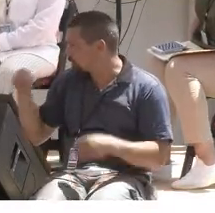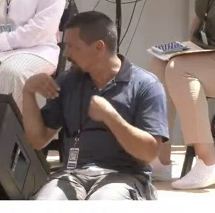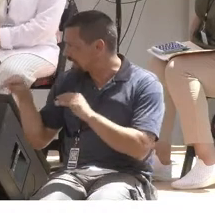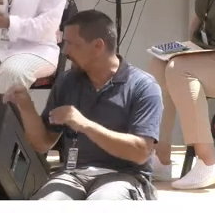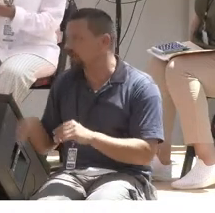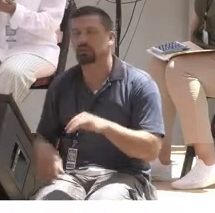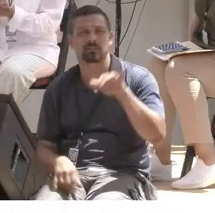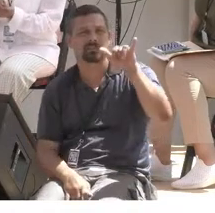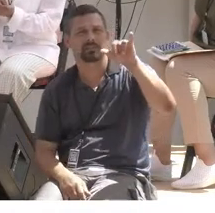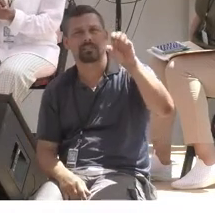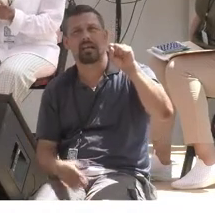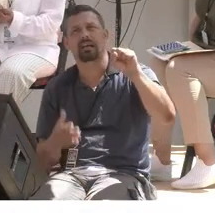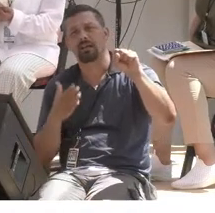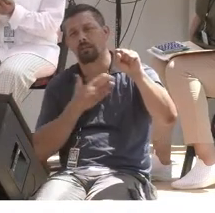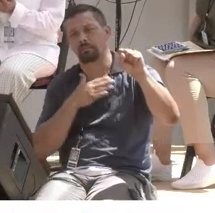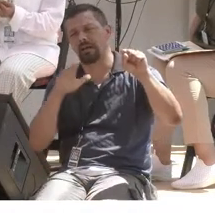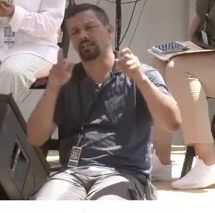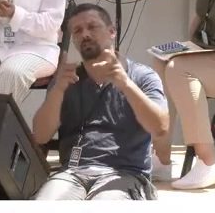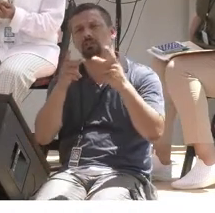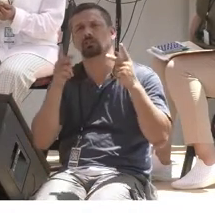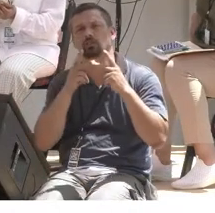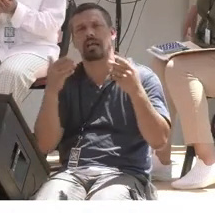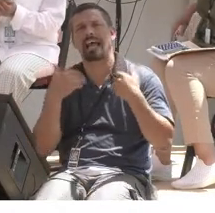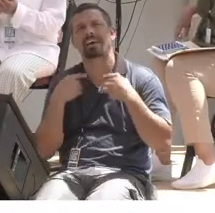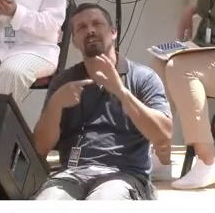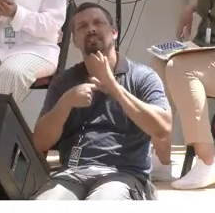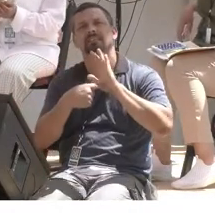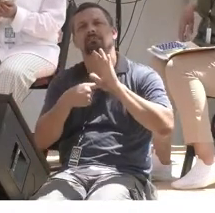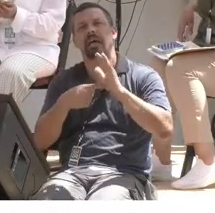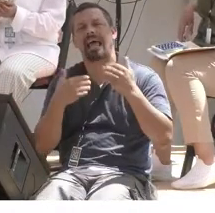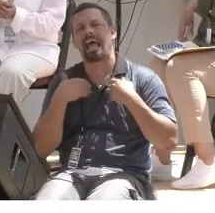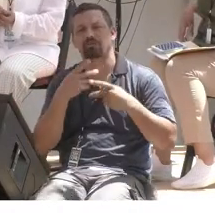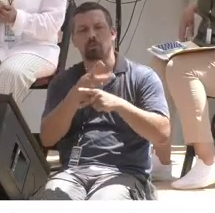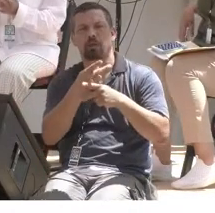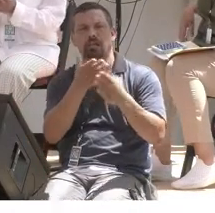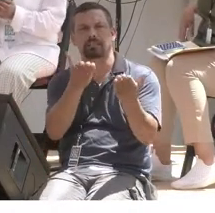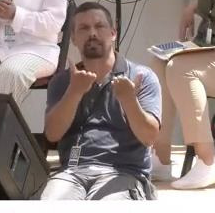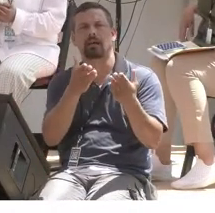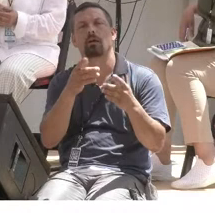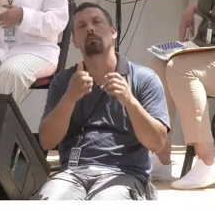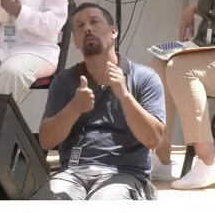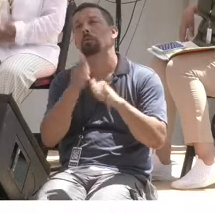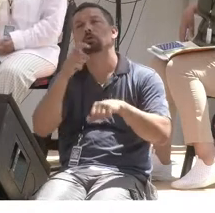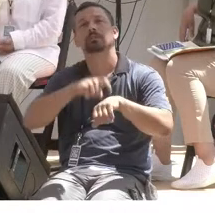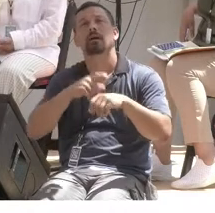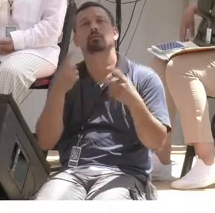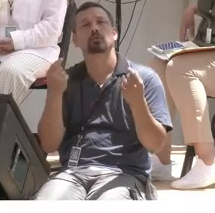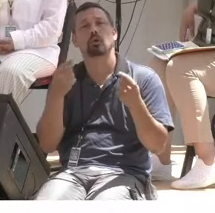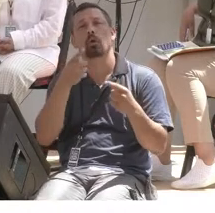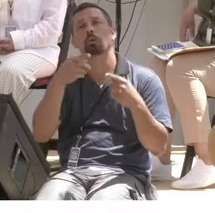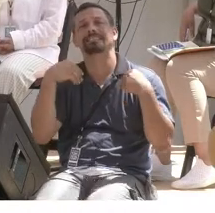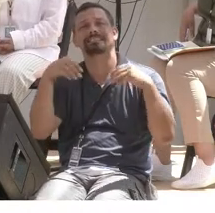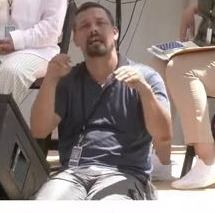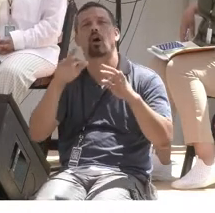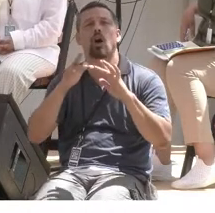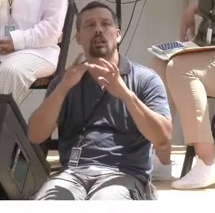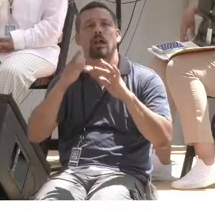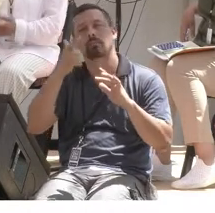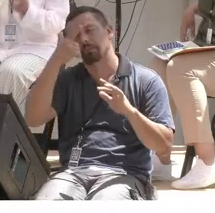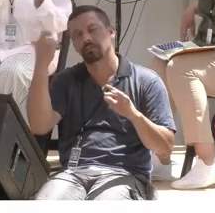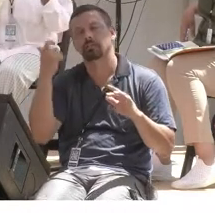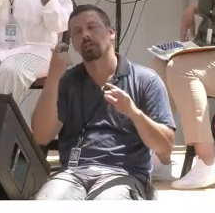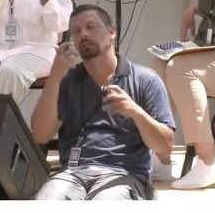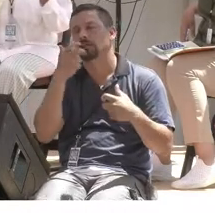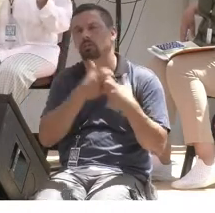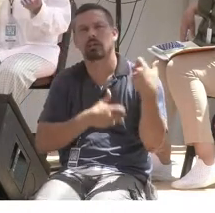So because in my studio, we have a display where we have the products there. But most of the time, we're selling them online because it's so